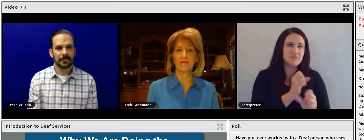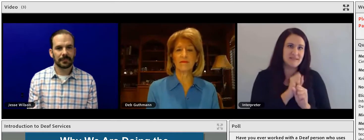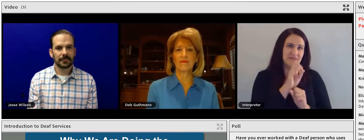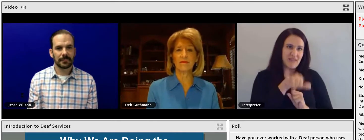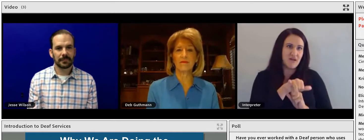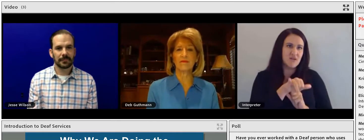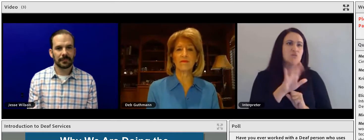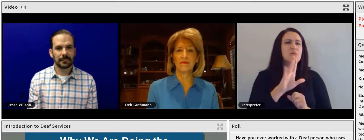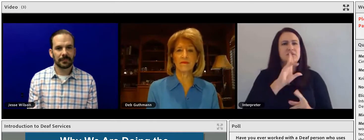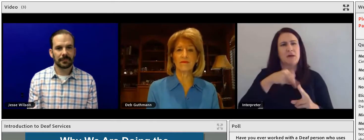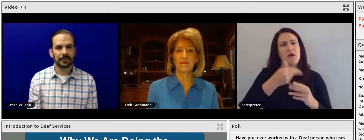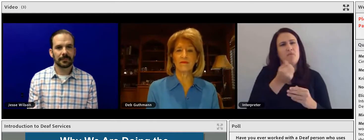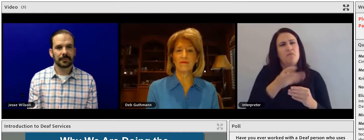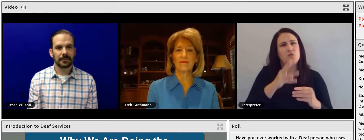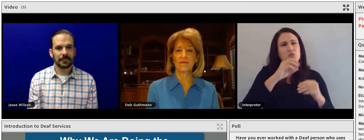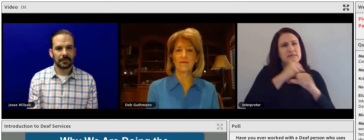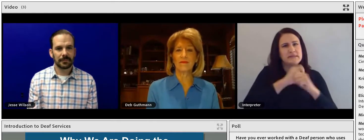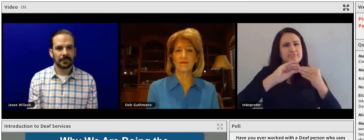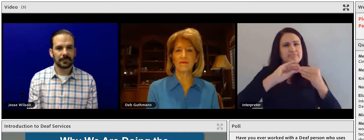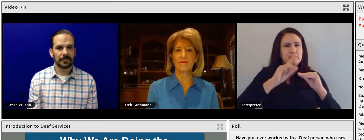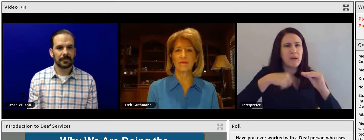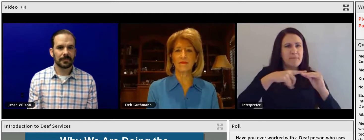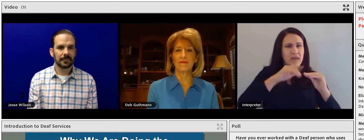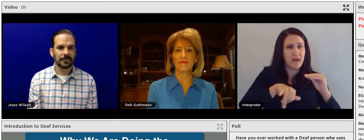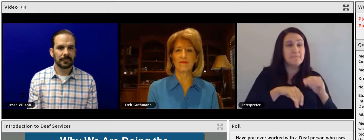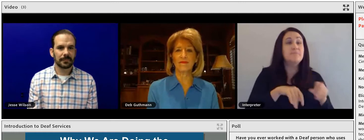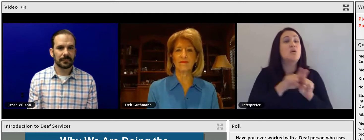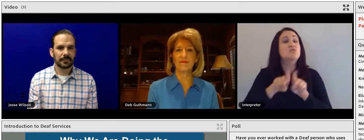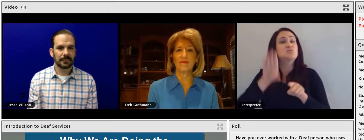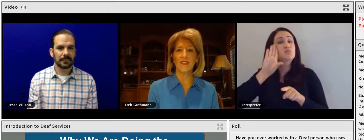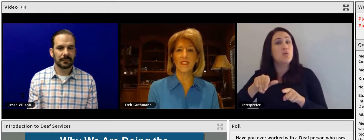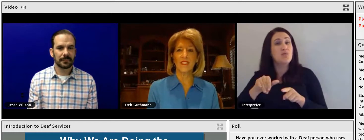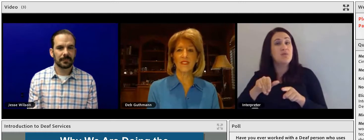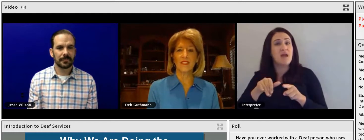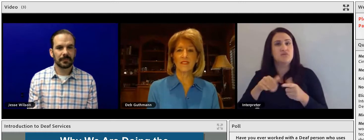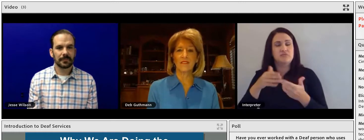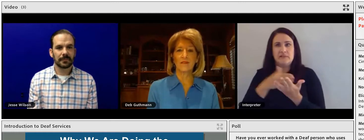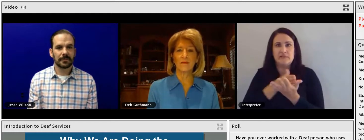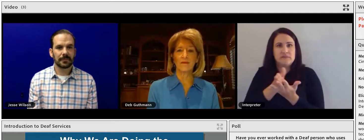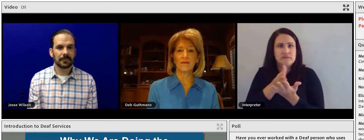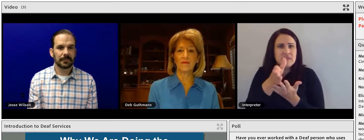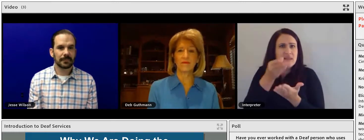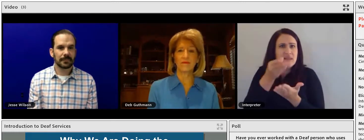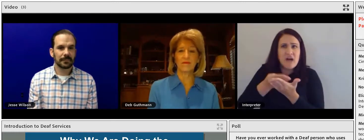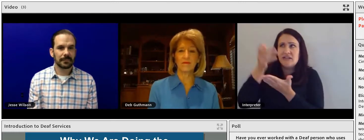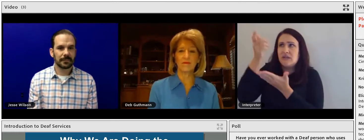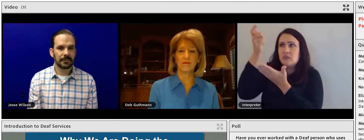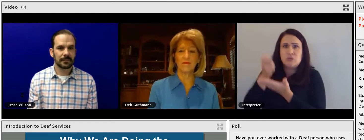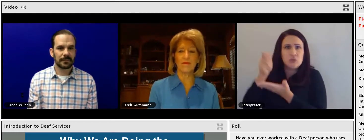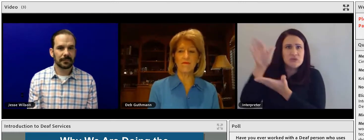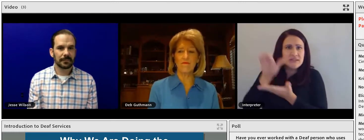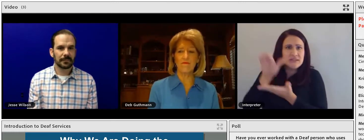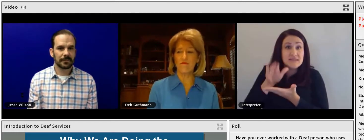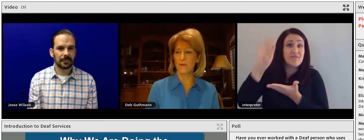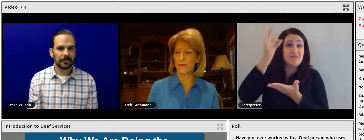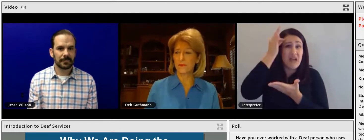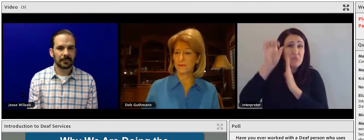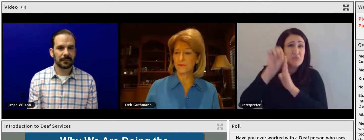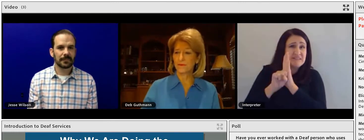statistics around that. We all know that navigating the funding sources and state regulations and federal